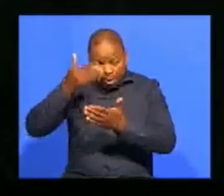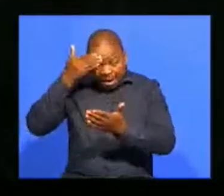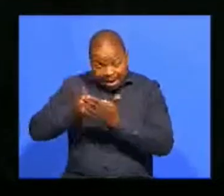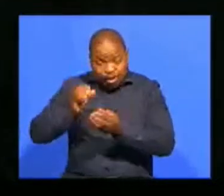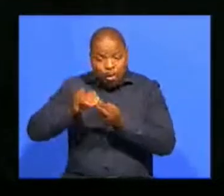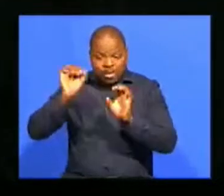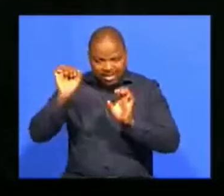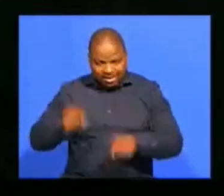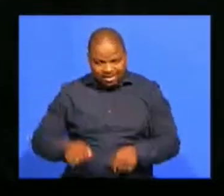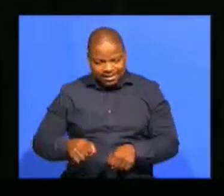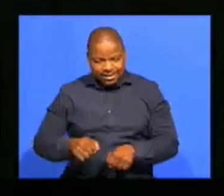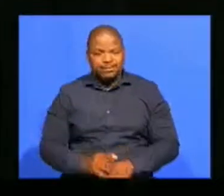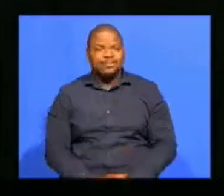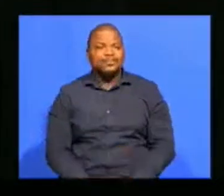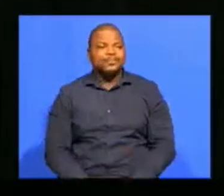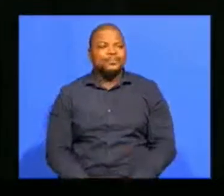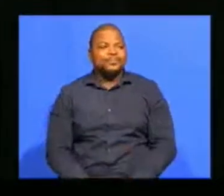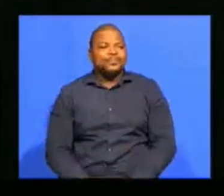that.